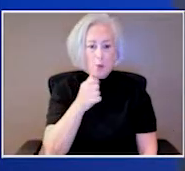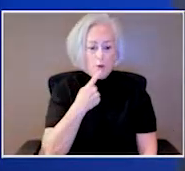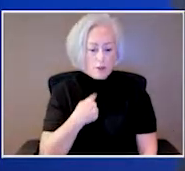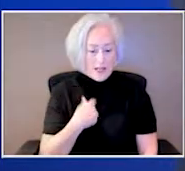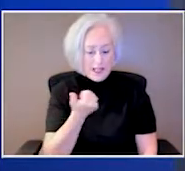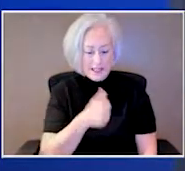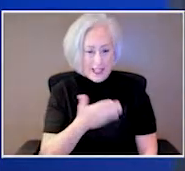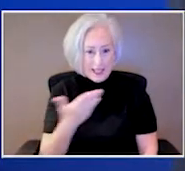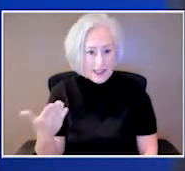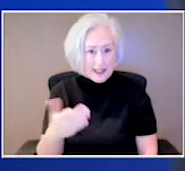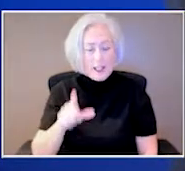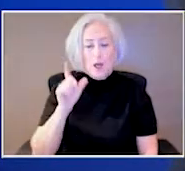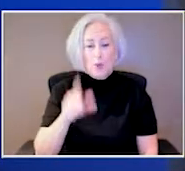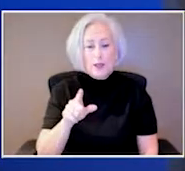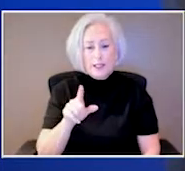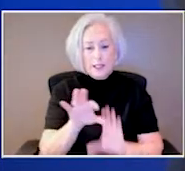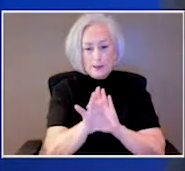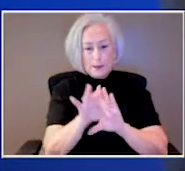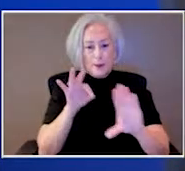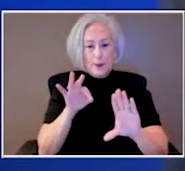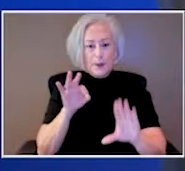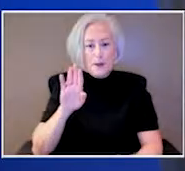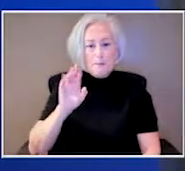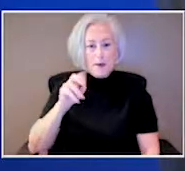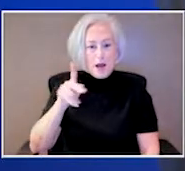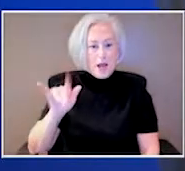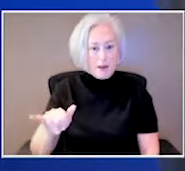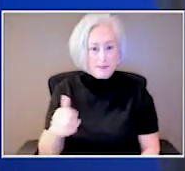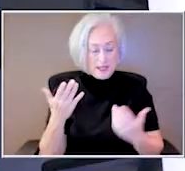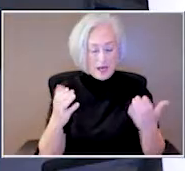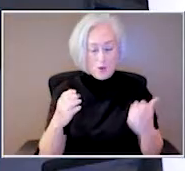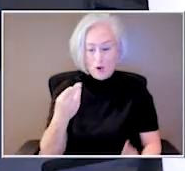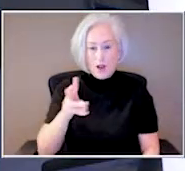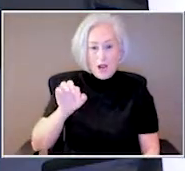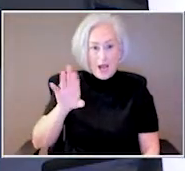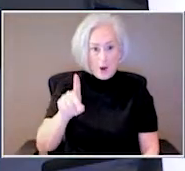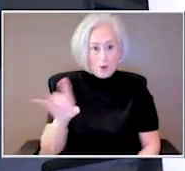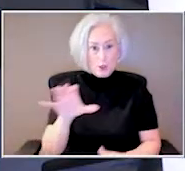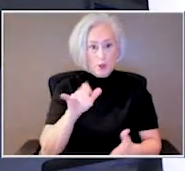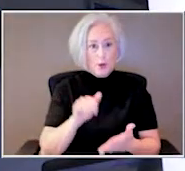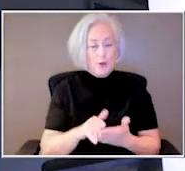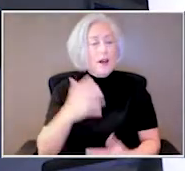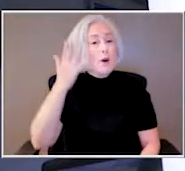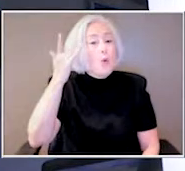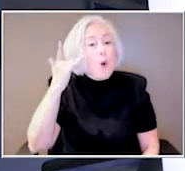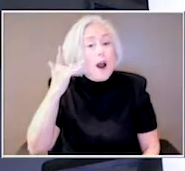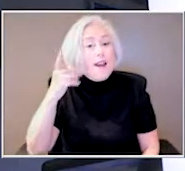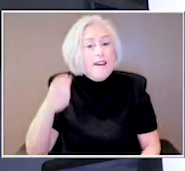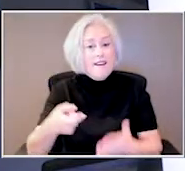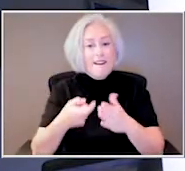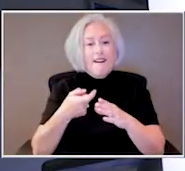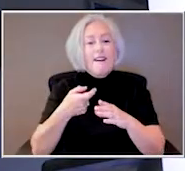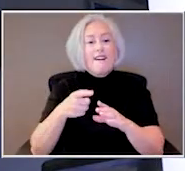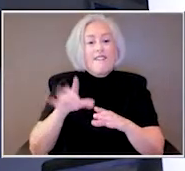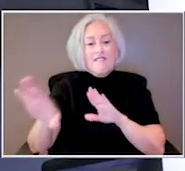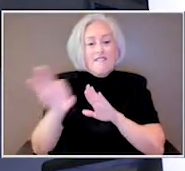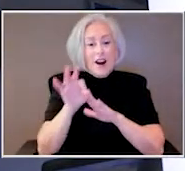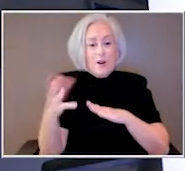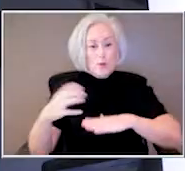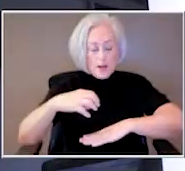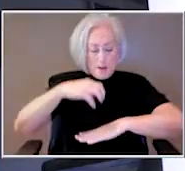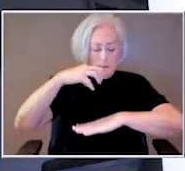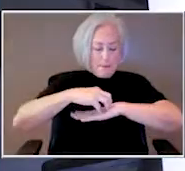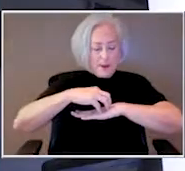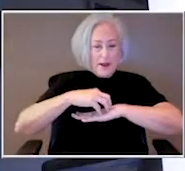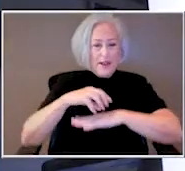biopsied, and I want Howard to do it. Because they found a bump. Yeah. A bump. There was a knot there. Not painful. You know, it